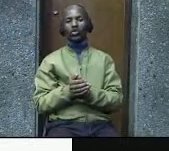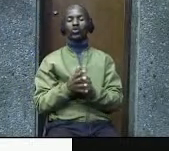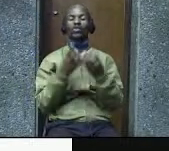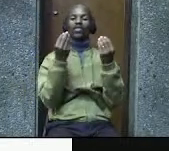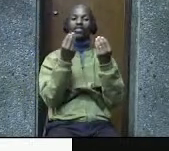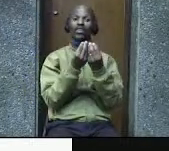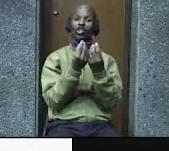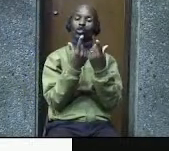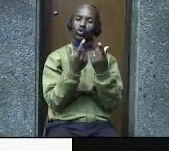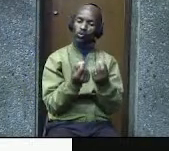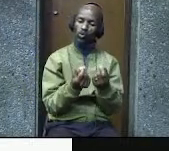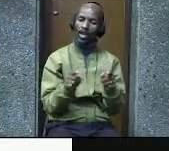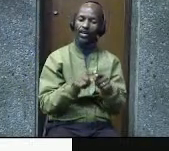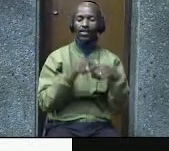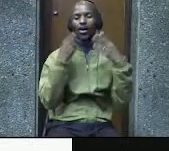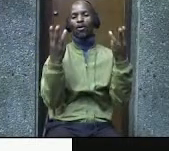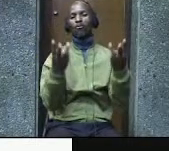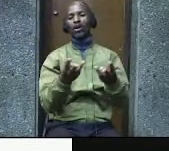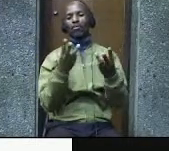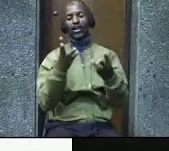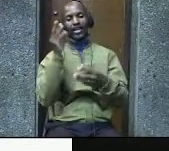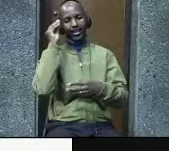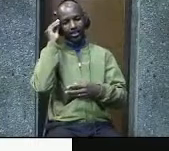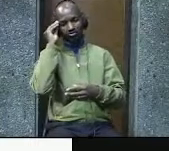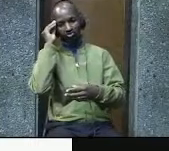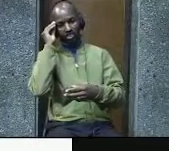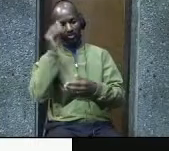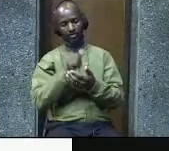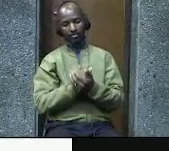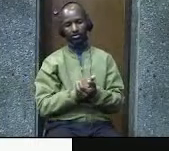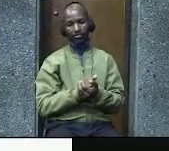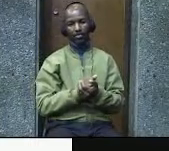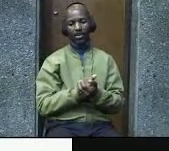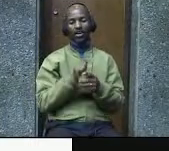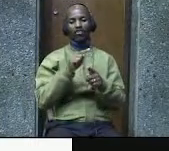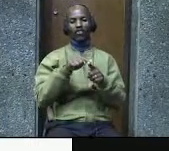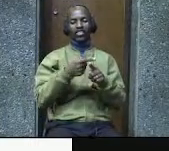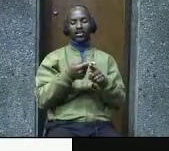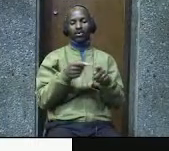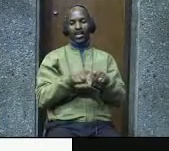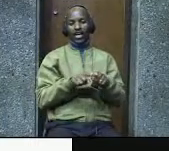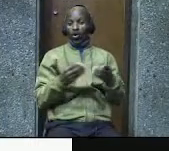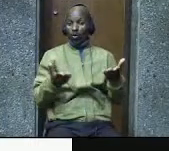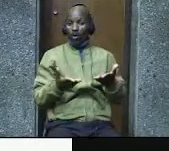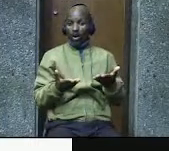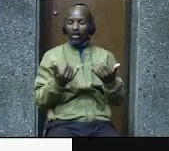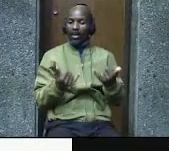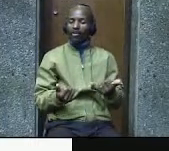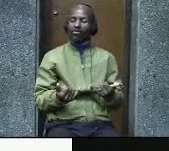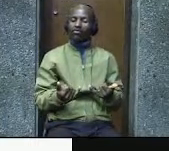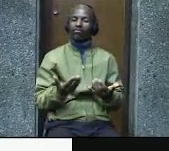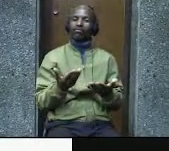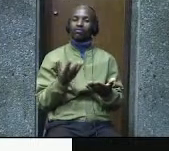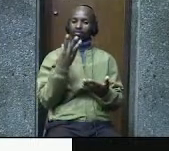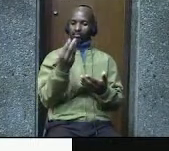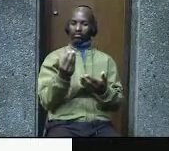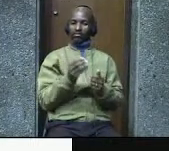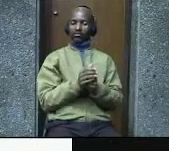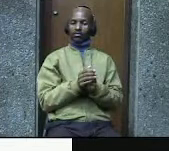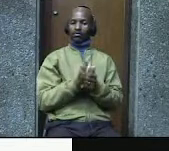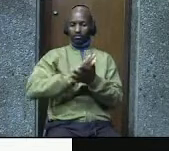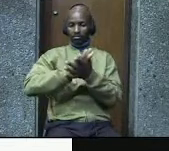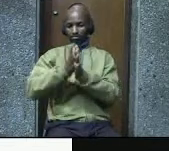of public interest, for instance, such as where there is a